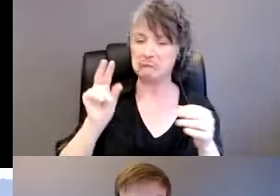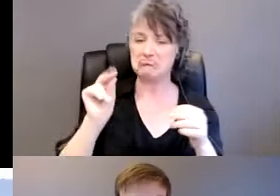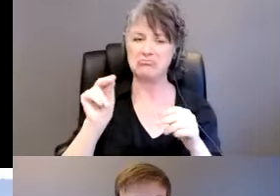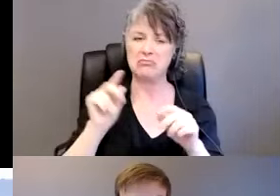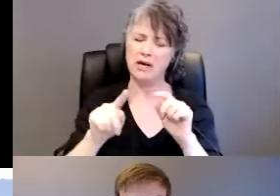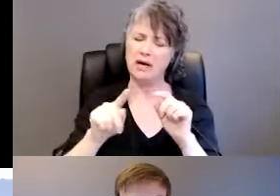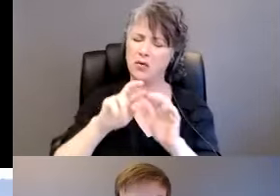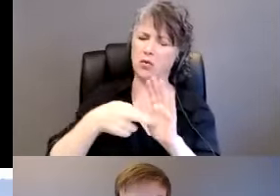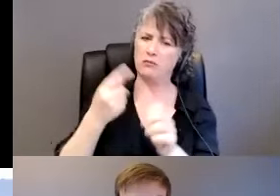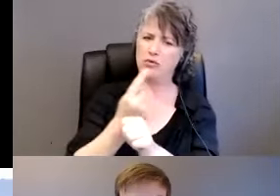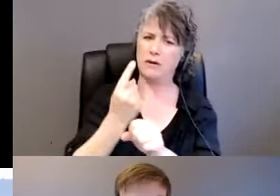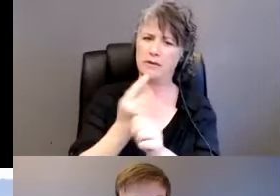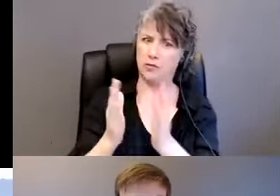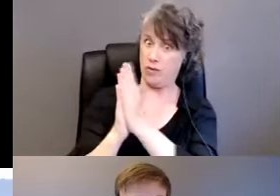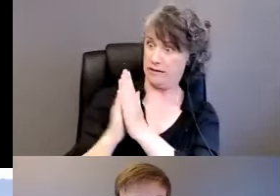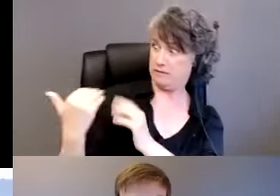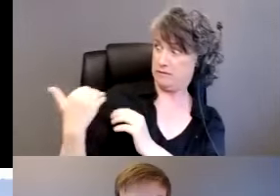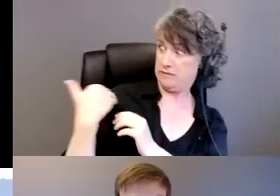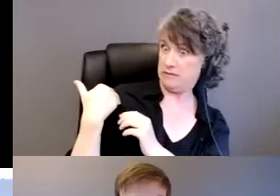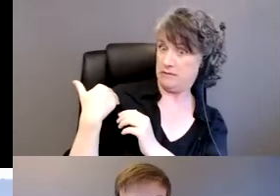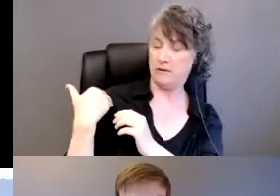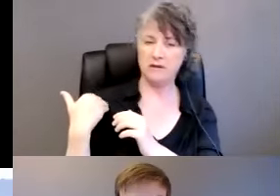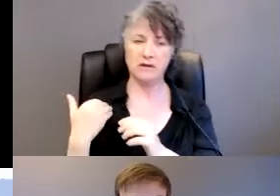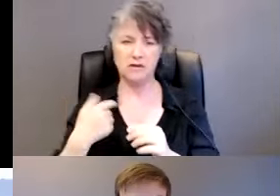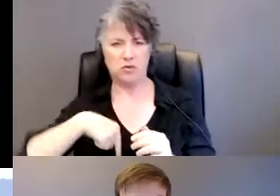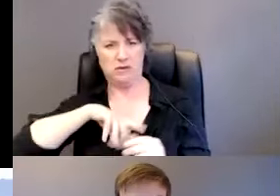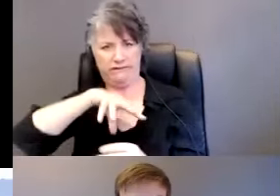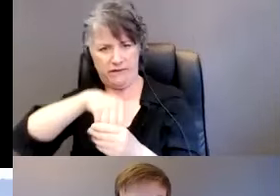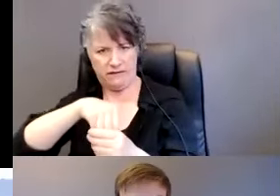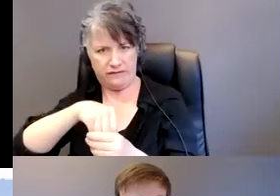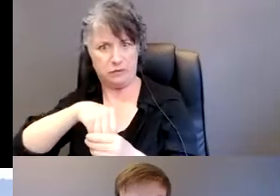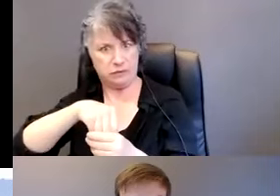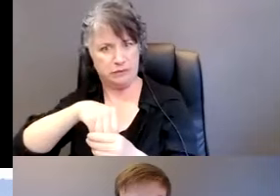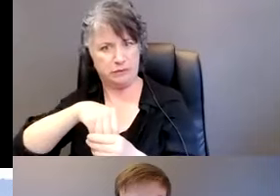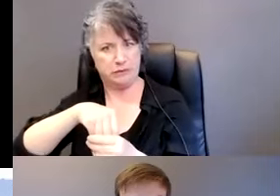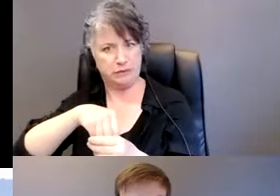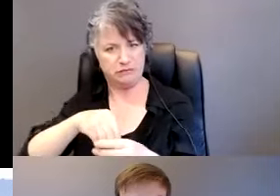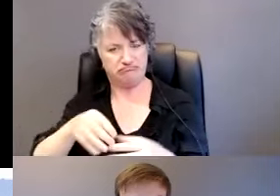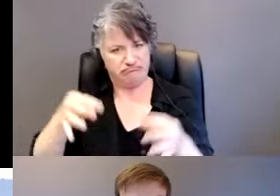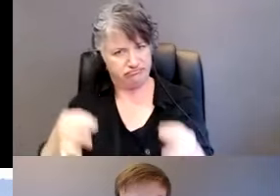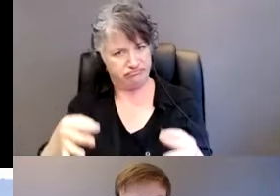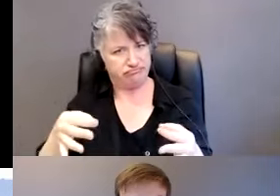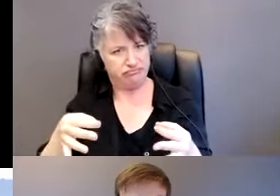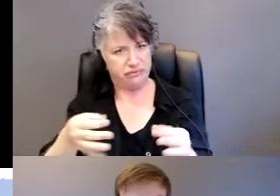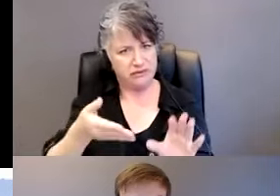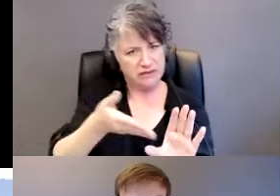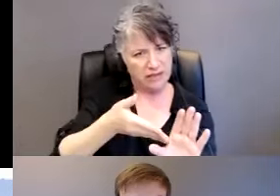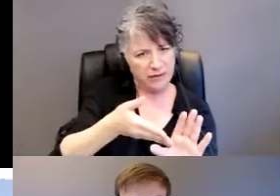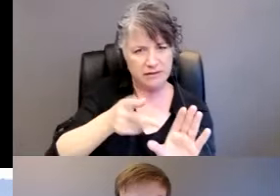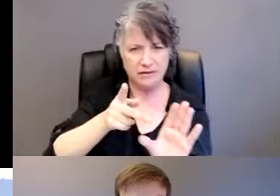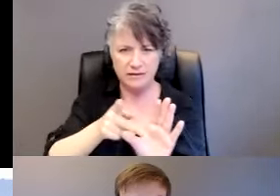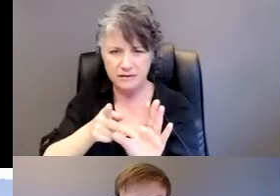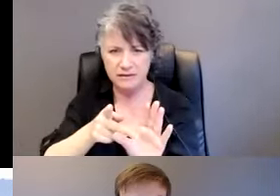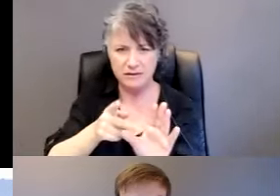with the proper request, opining whether somebody has a psychiatric or cognitive or medical condition that